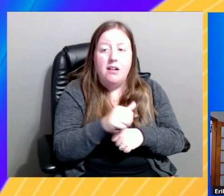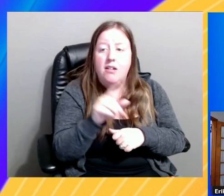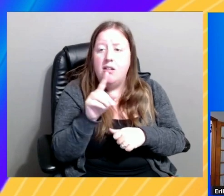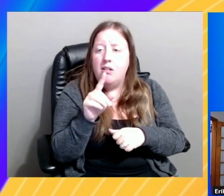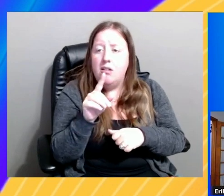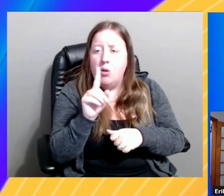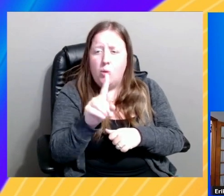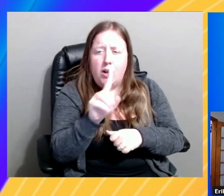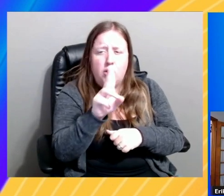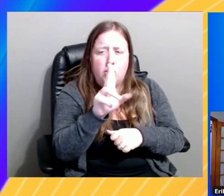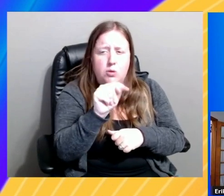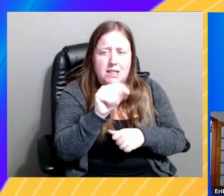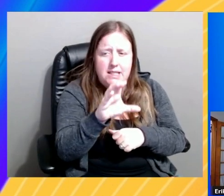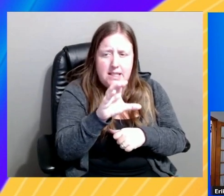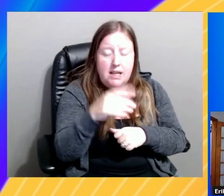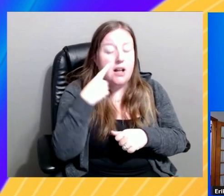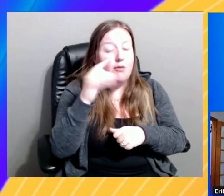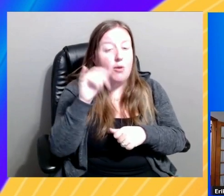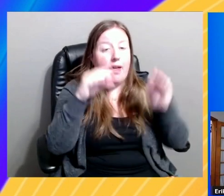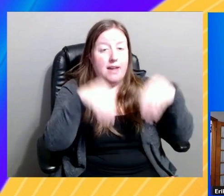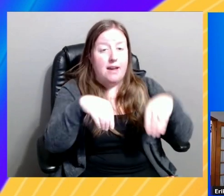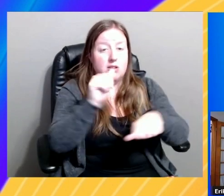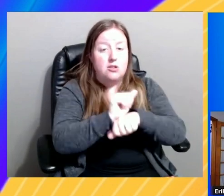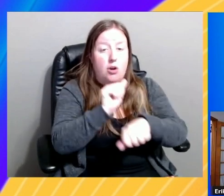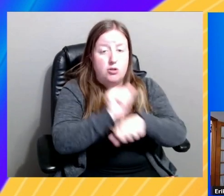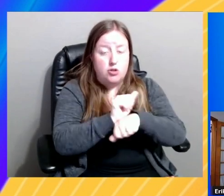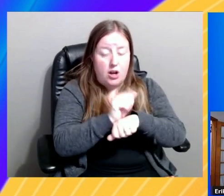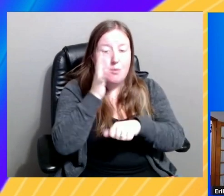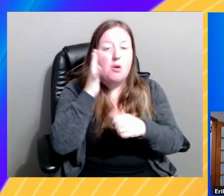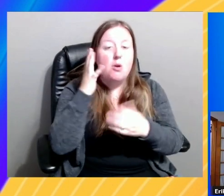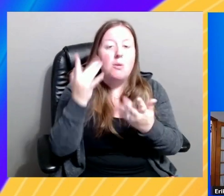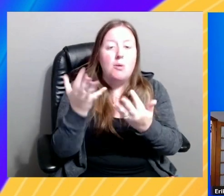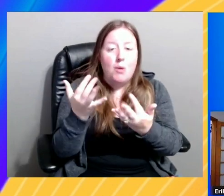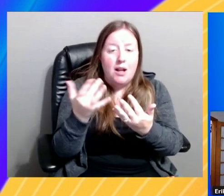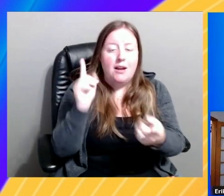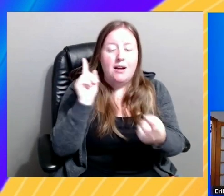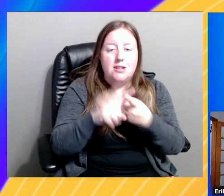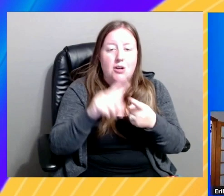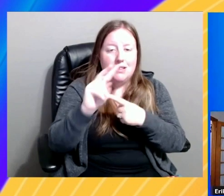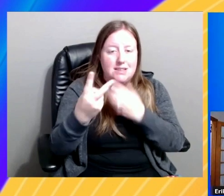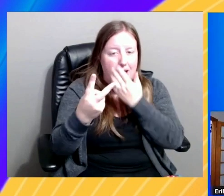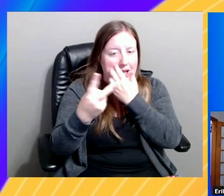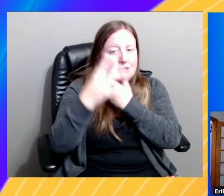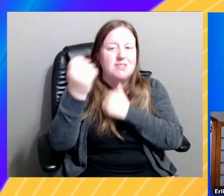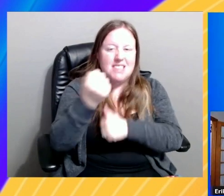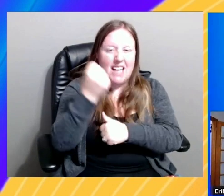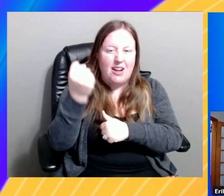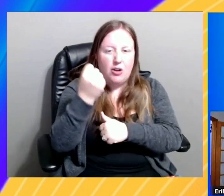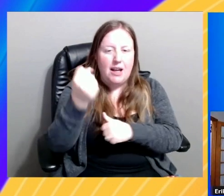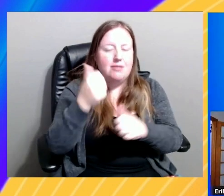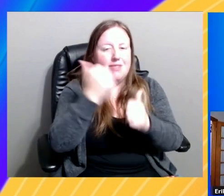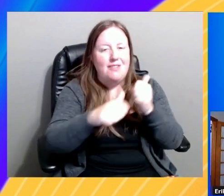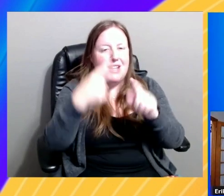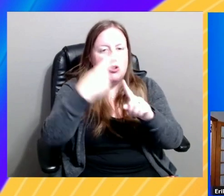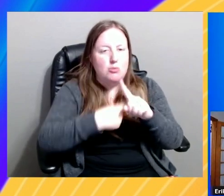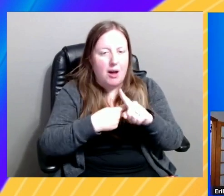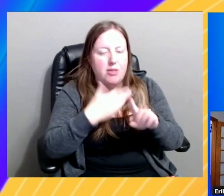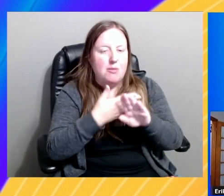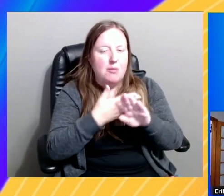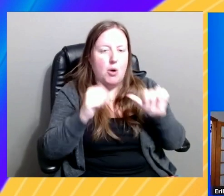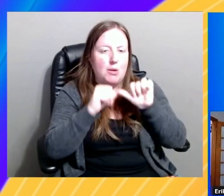case, the install job is going to be waiting until the second Saturday of the month before we actually go ahead and proceed with installing